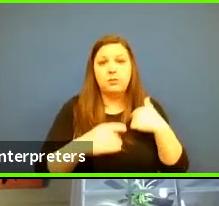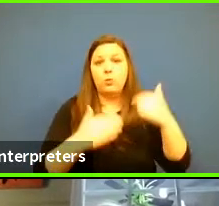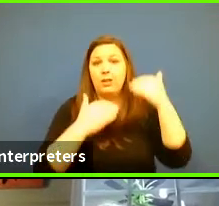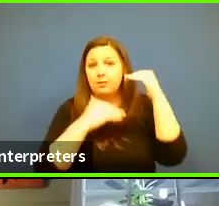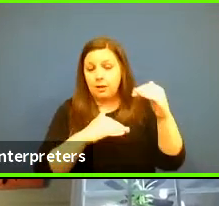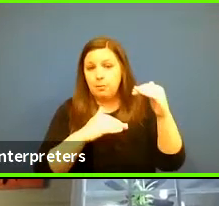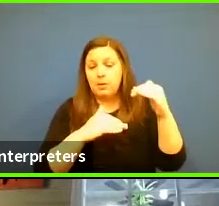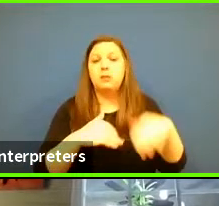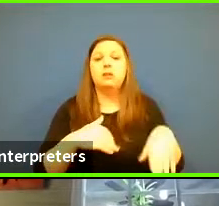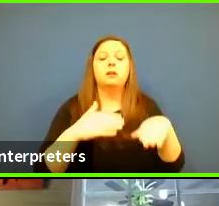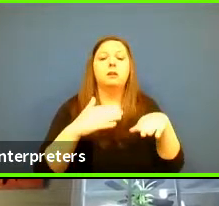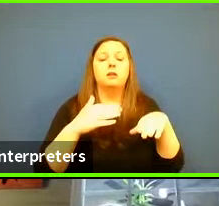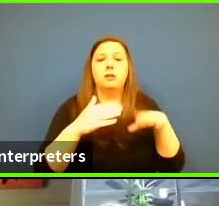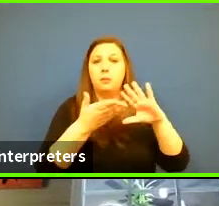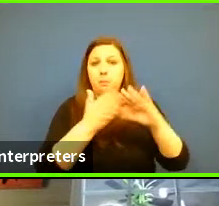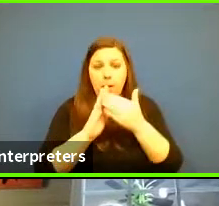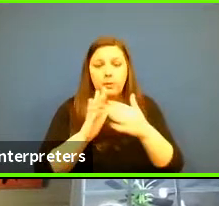people